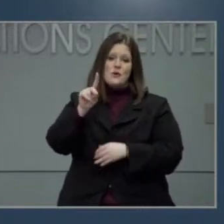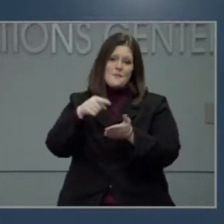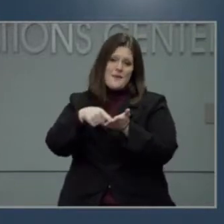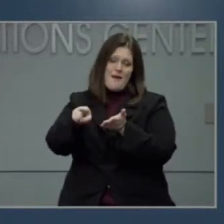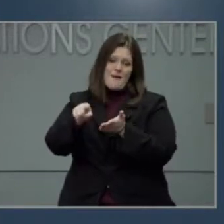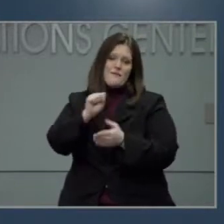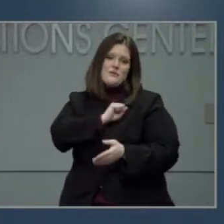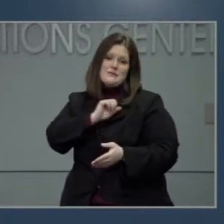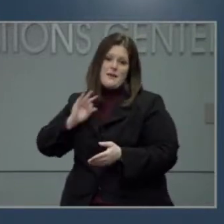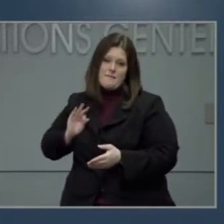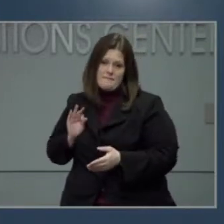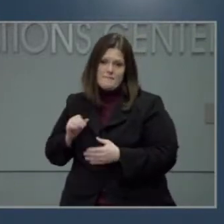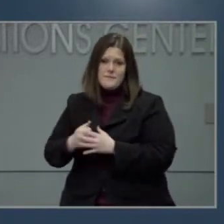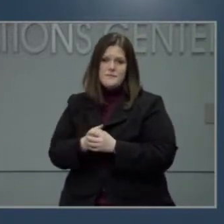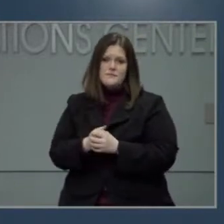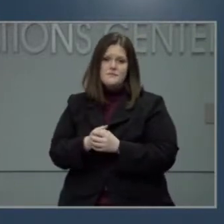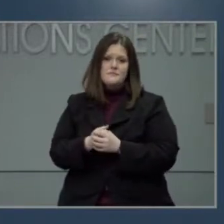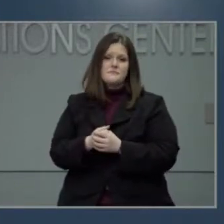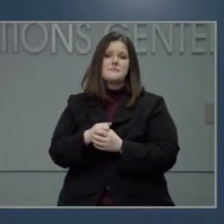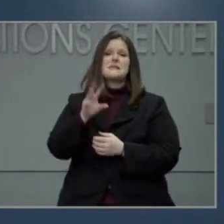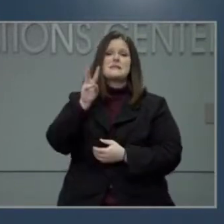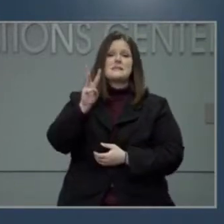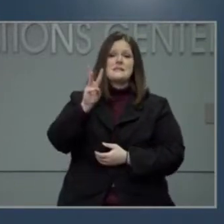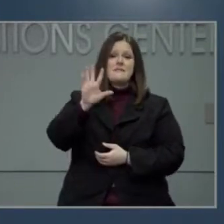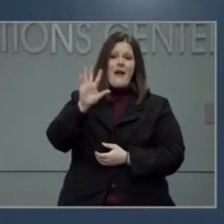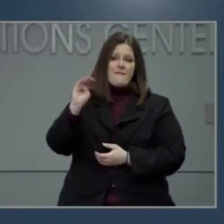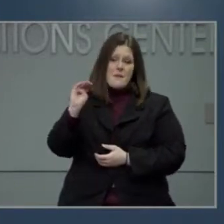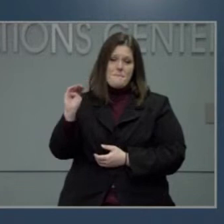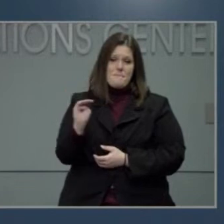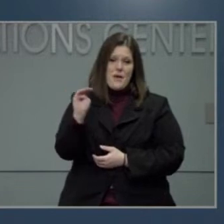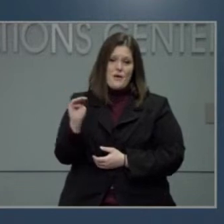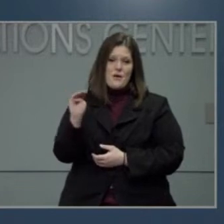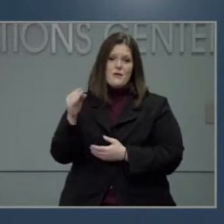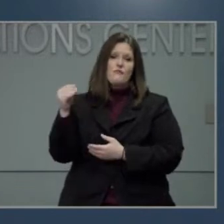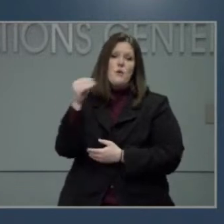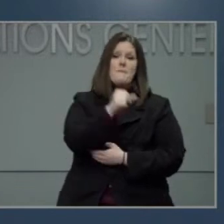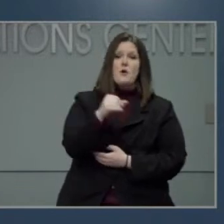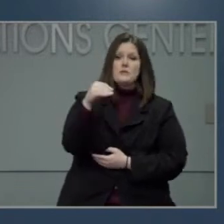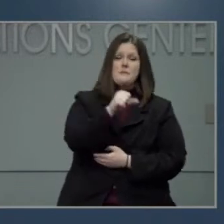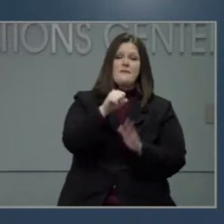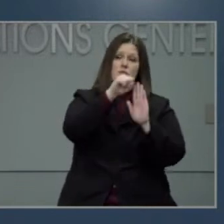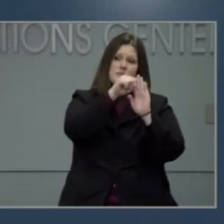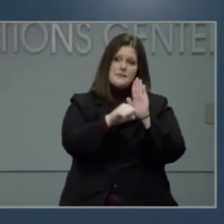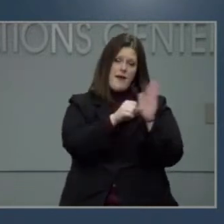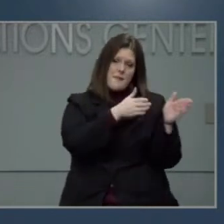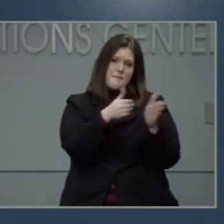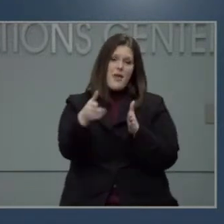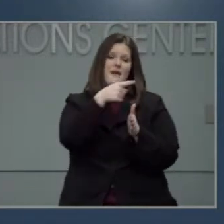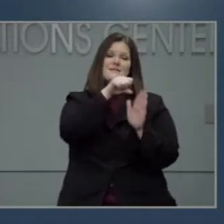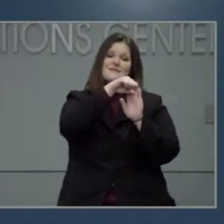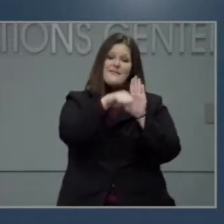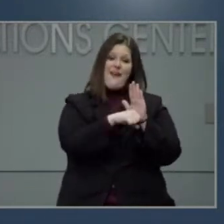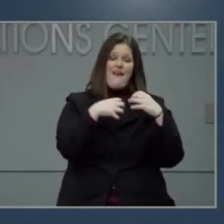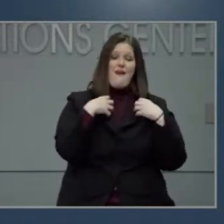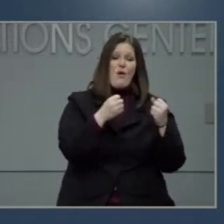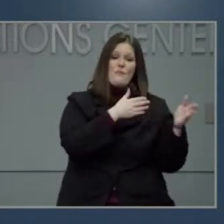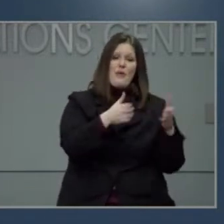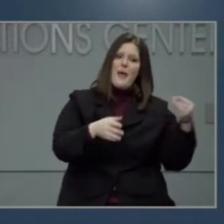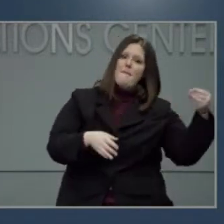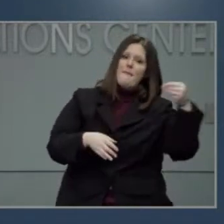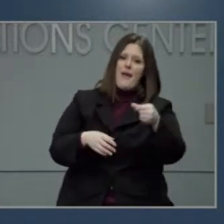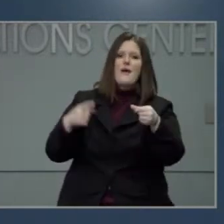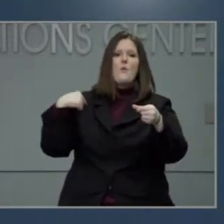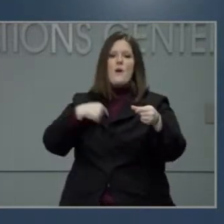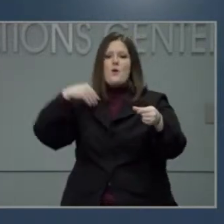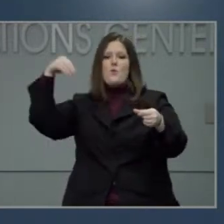It recommends almost $65 million to reimburse the state health plan for COVID-19 related expenses. The package